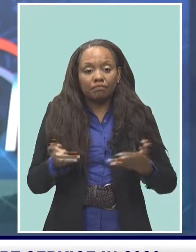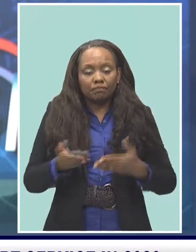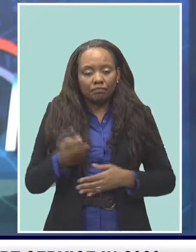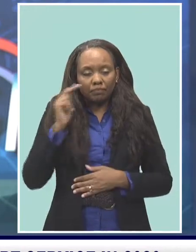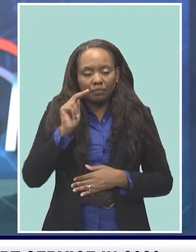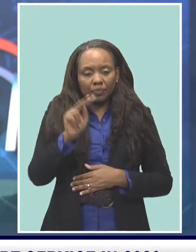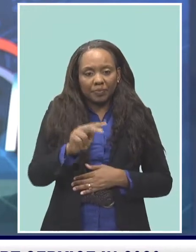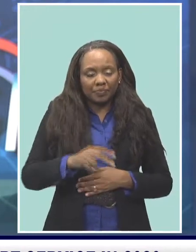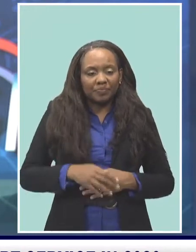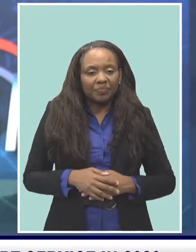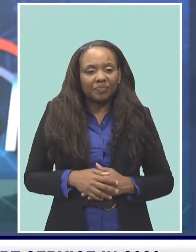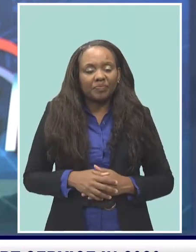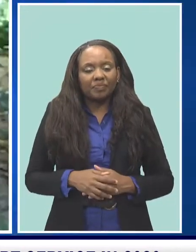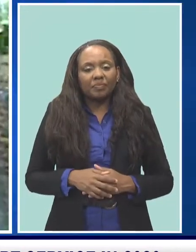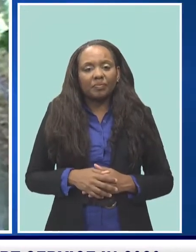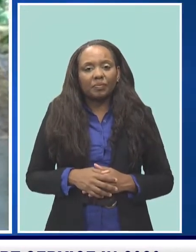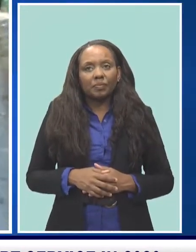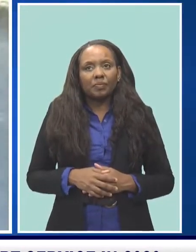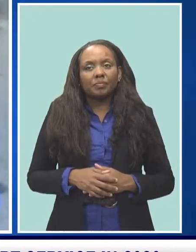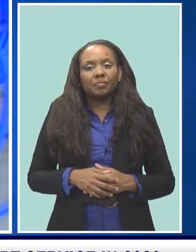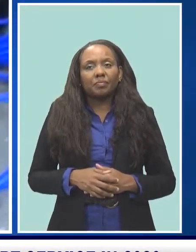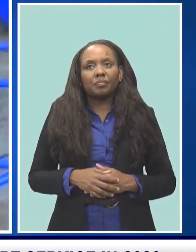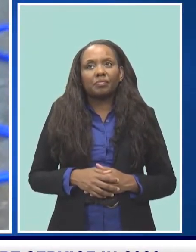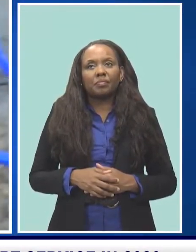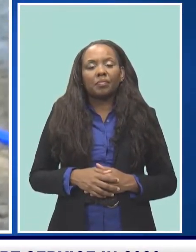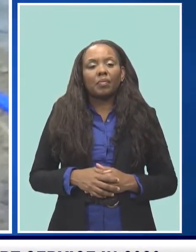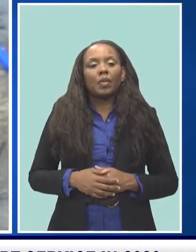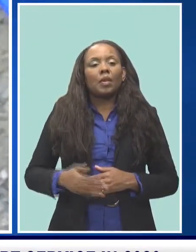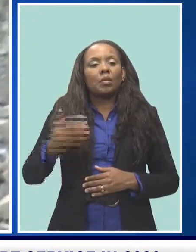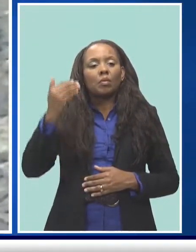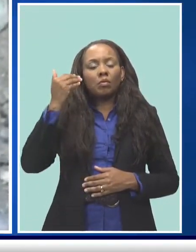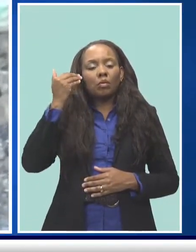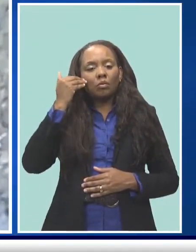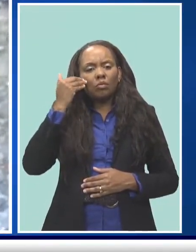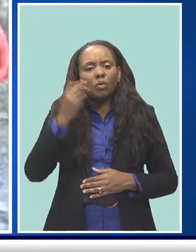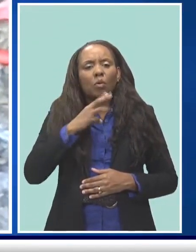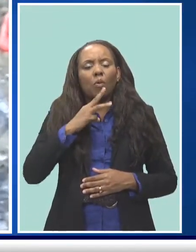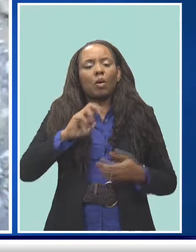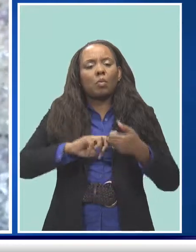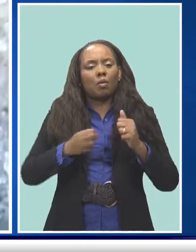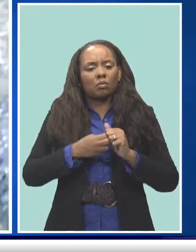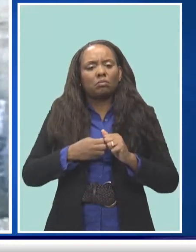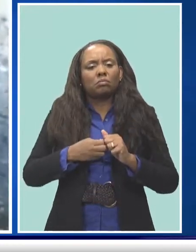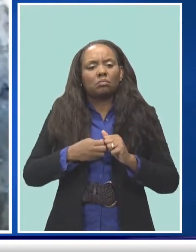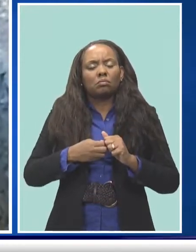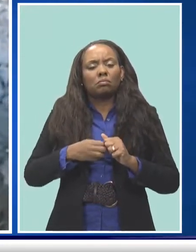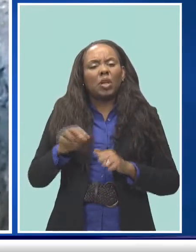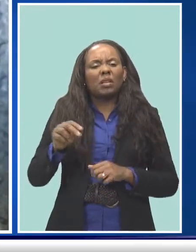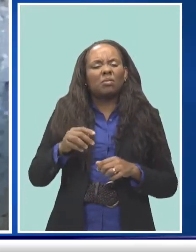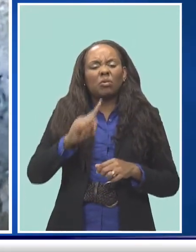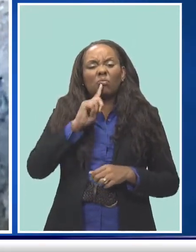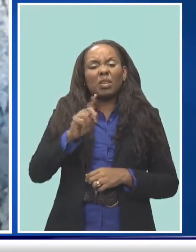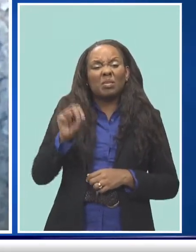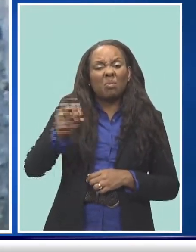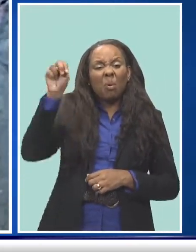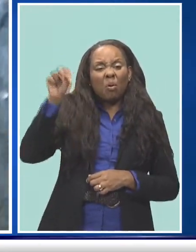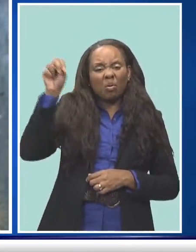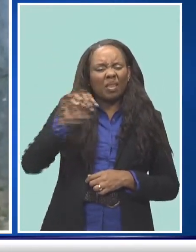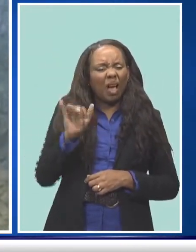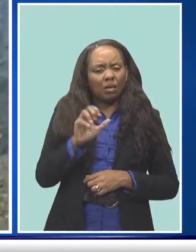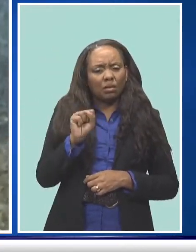Lorna Jones. While a permanent fix to water woes, particularly in the north, has been long in coming, Prime Minister